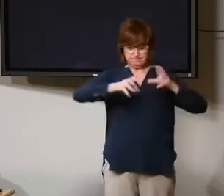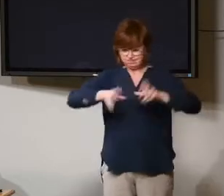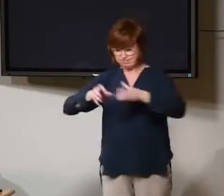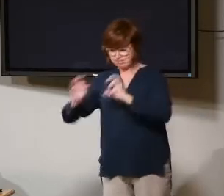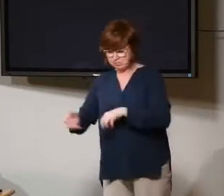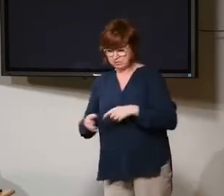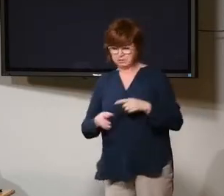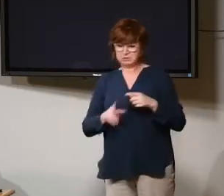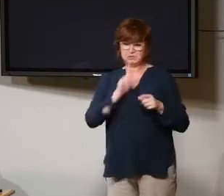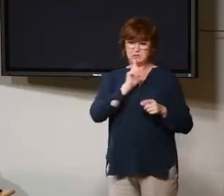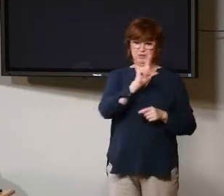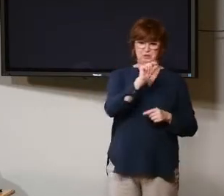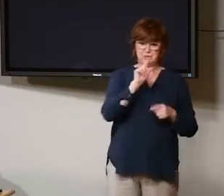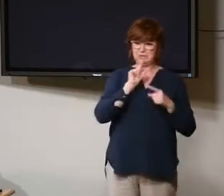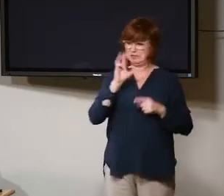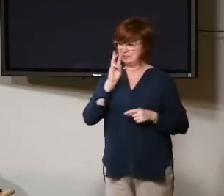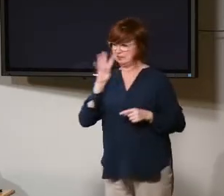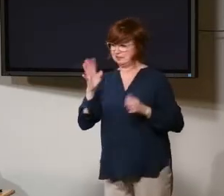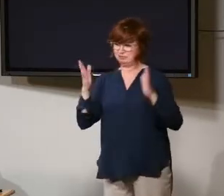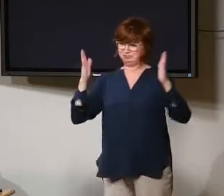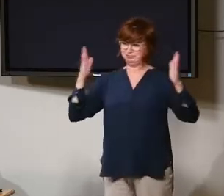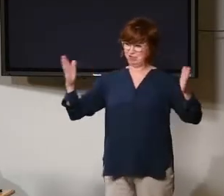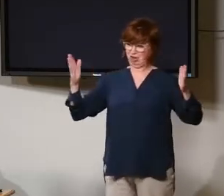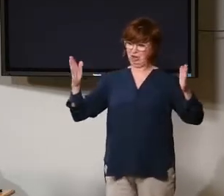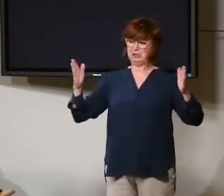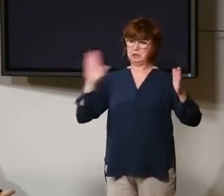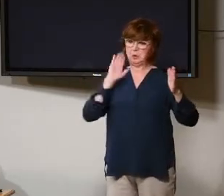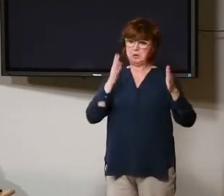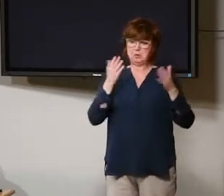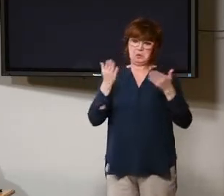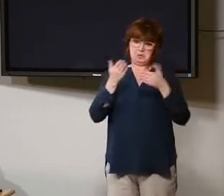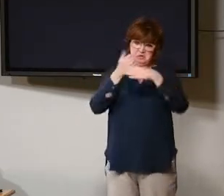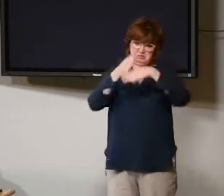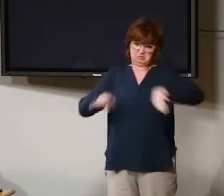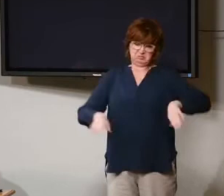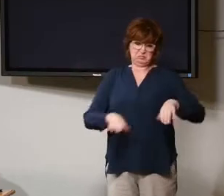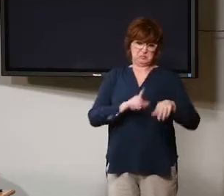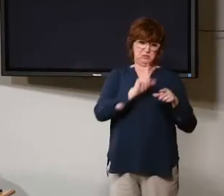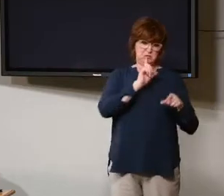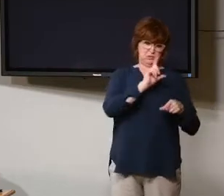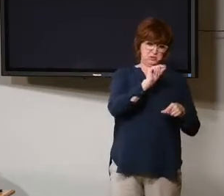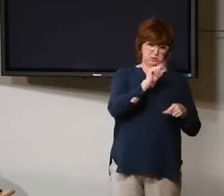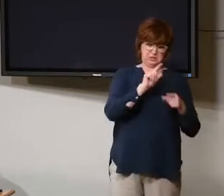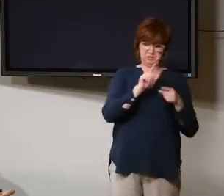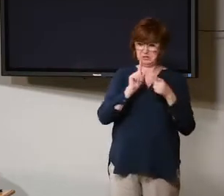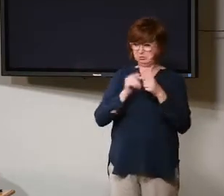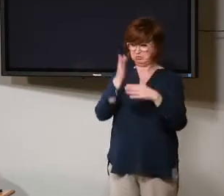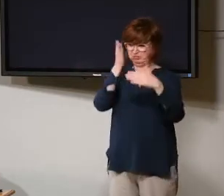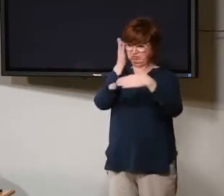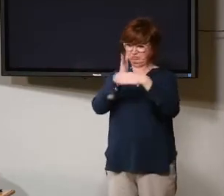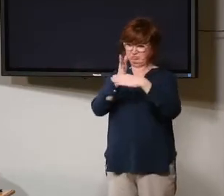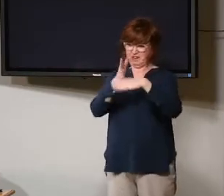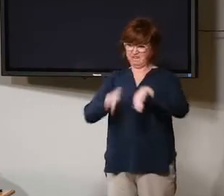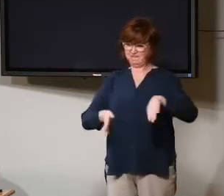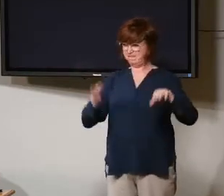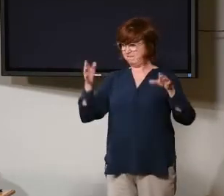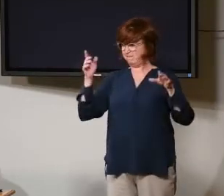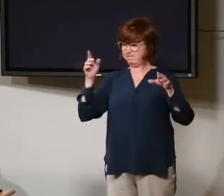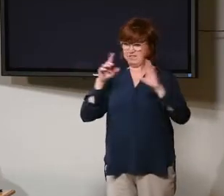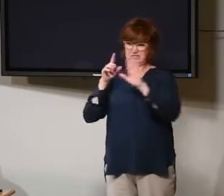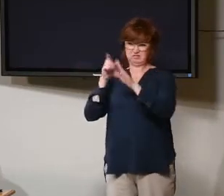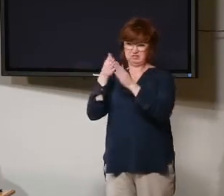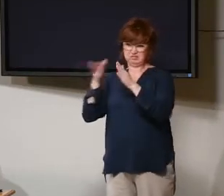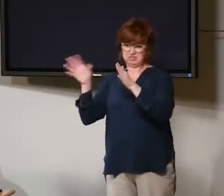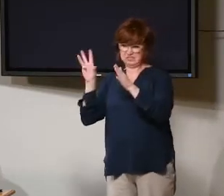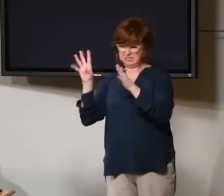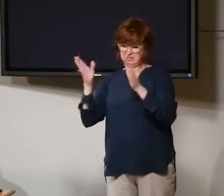between 20 and 64, maybe into two age groups between 20 and 64. Now that we have bigger numbers, and in